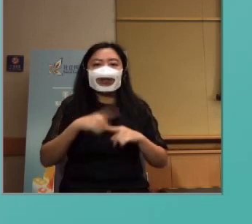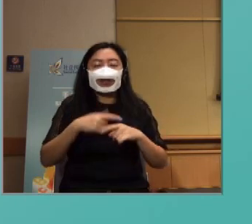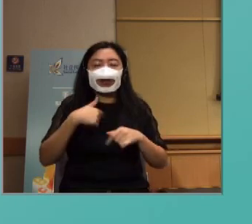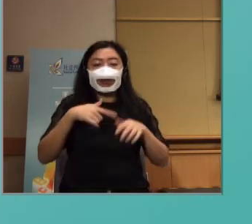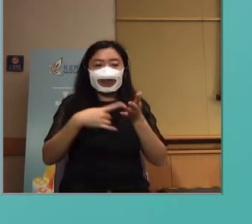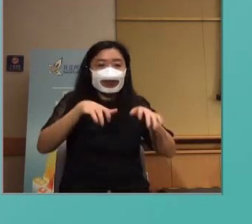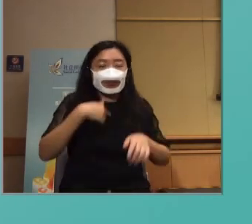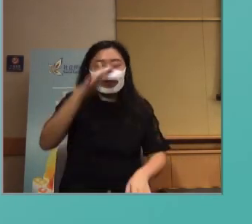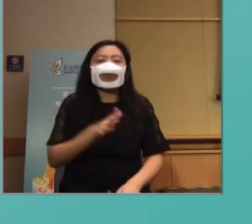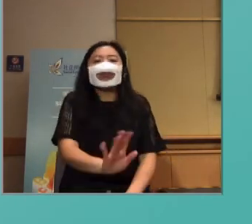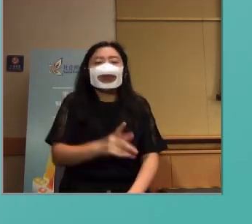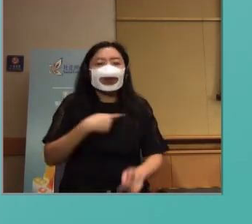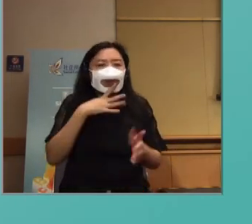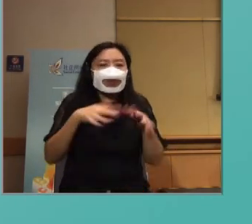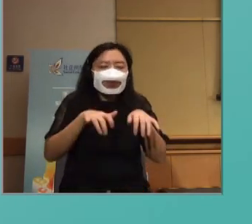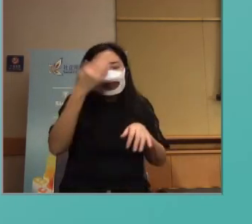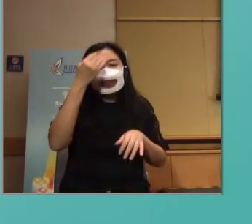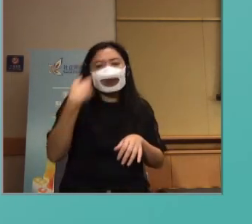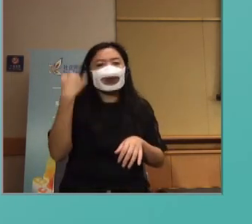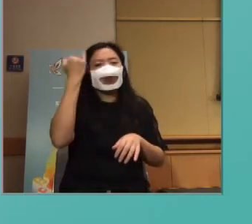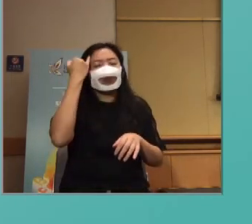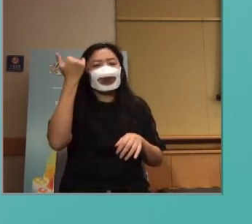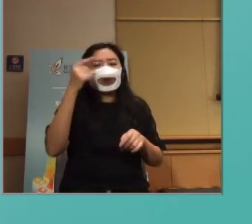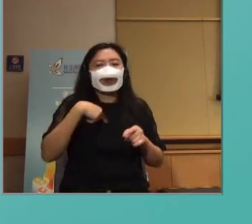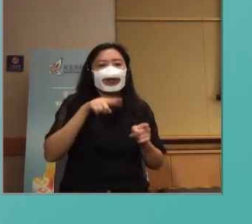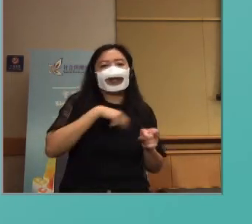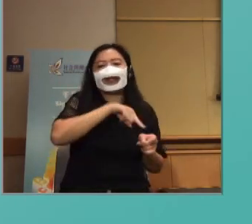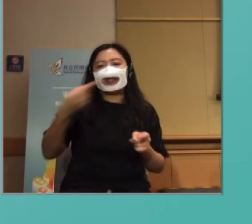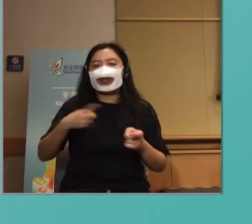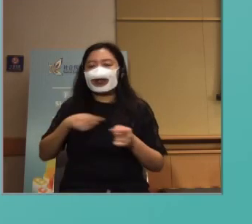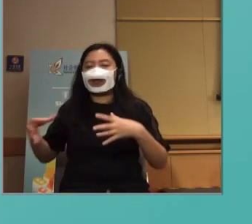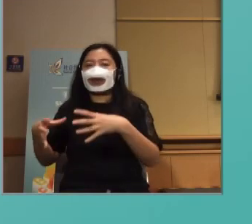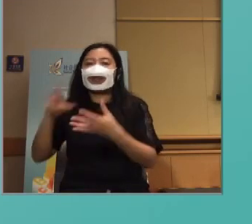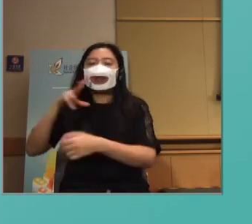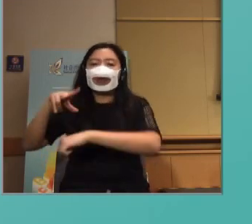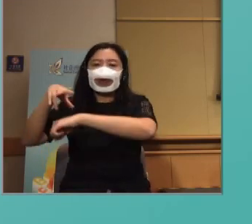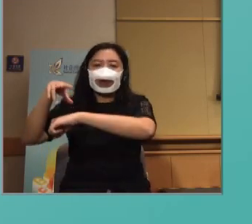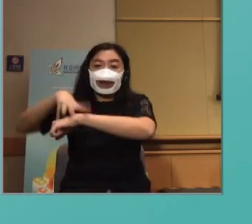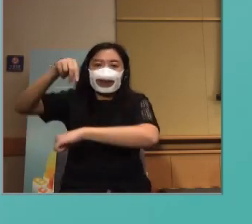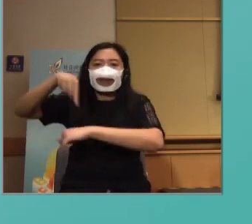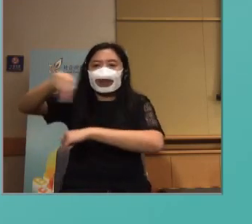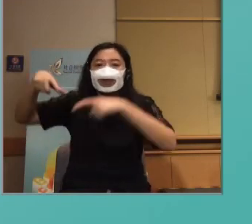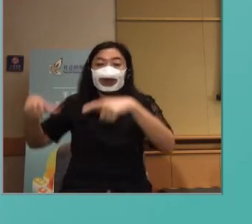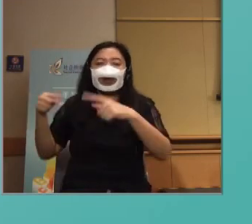little community. So hamsters is a 50 people community, and it was done privately. There